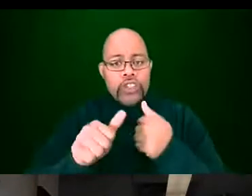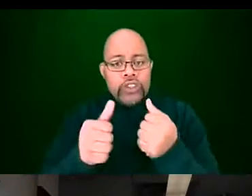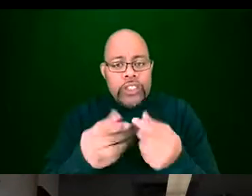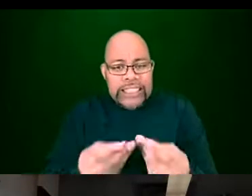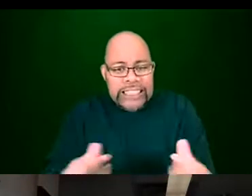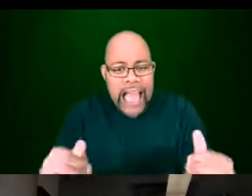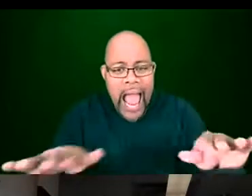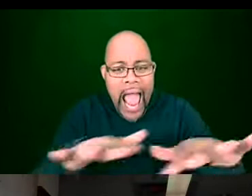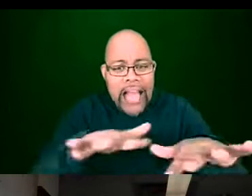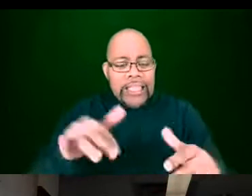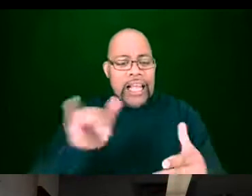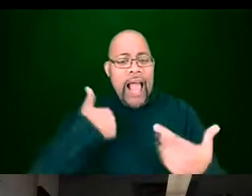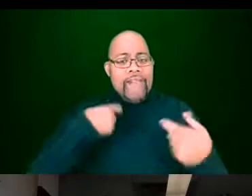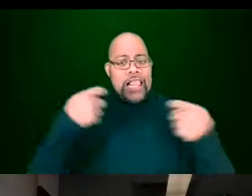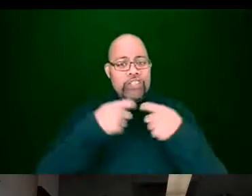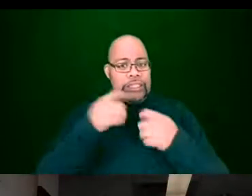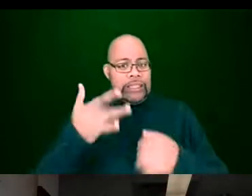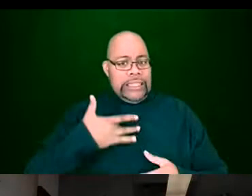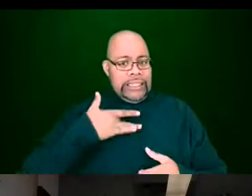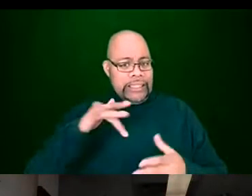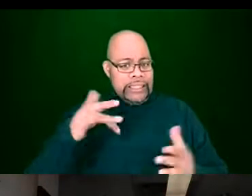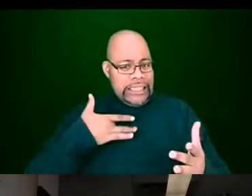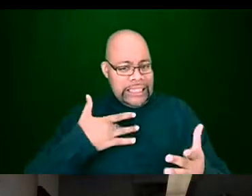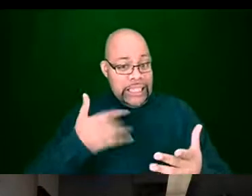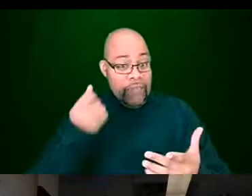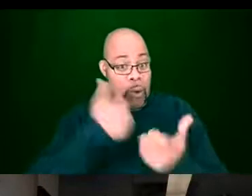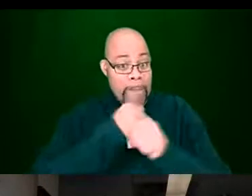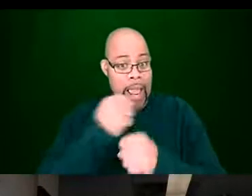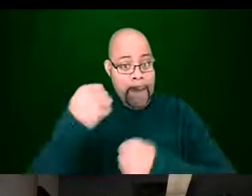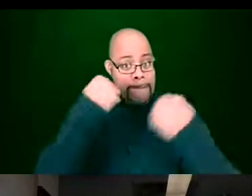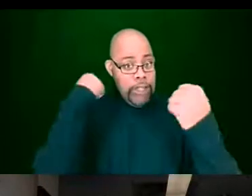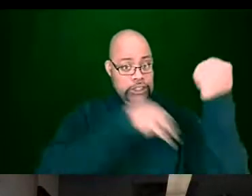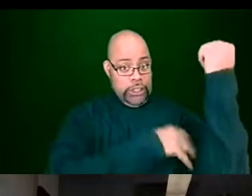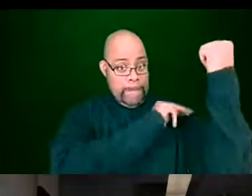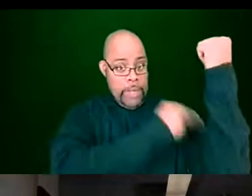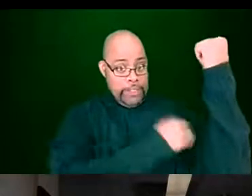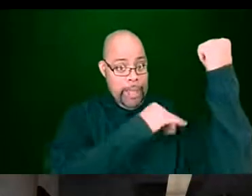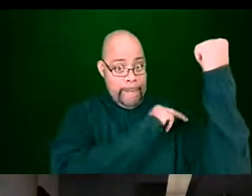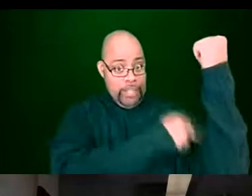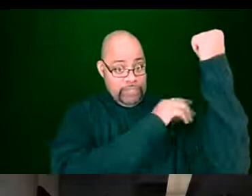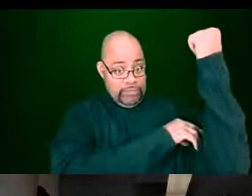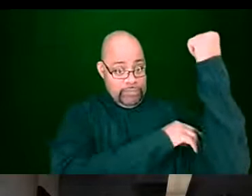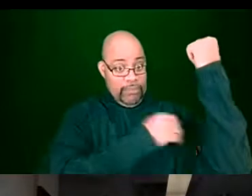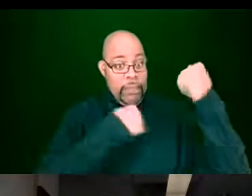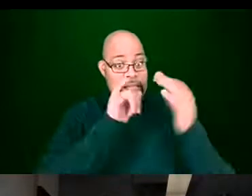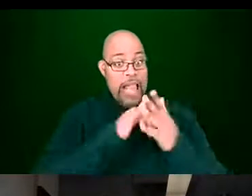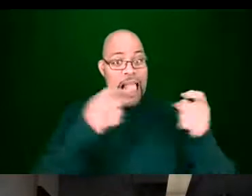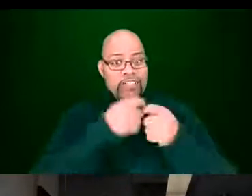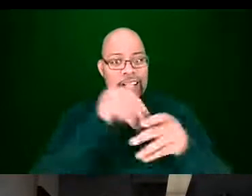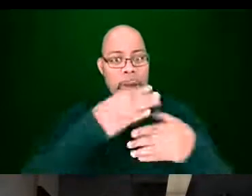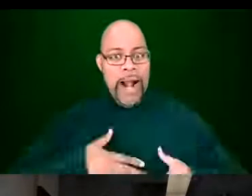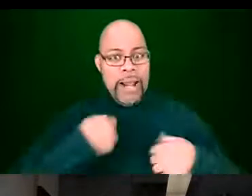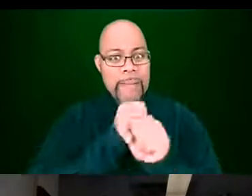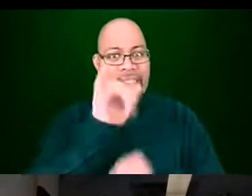helping it sense electricity. If everyone wants to make a muscle, go ahead and make a muscle for it. You're making a little bit of electricity in your